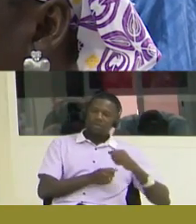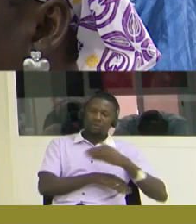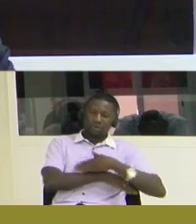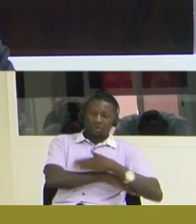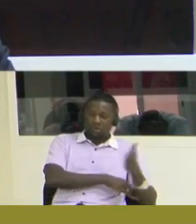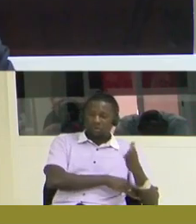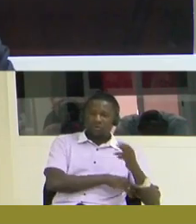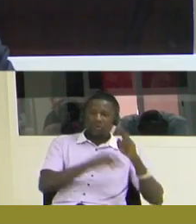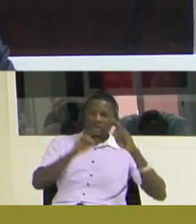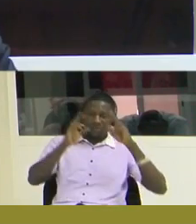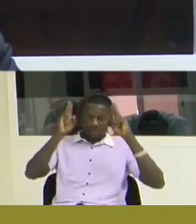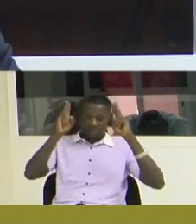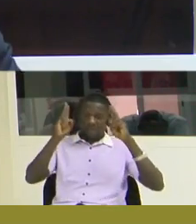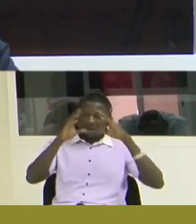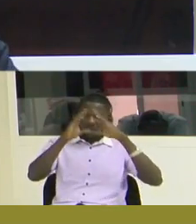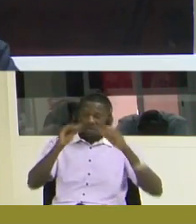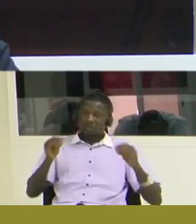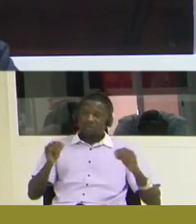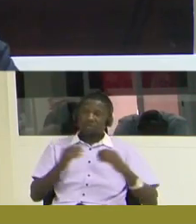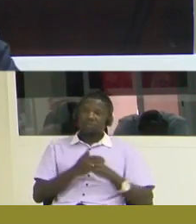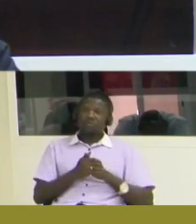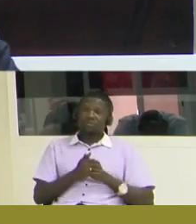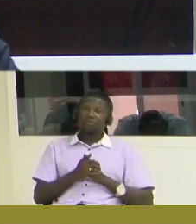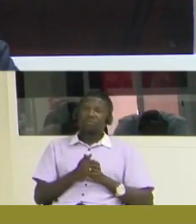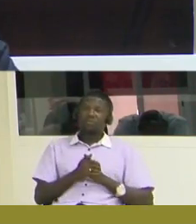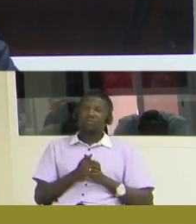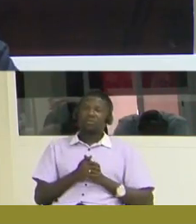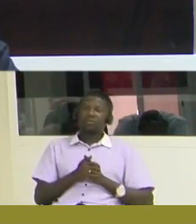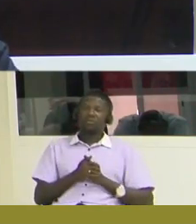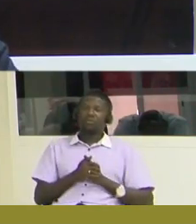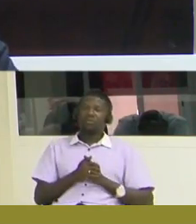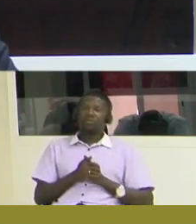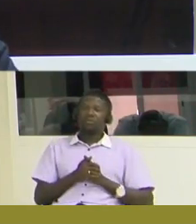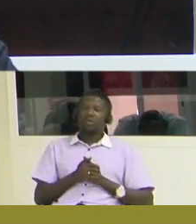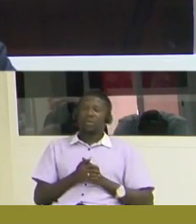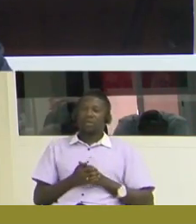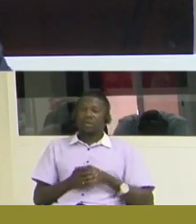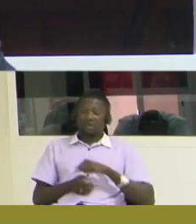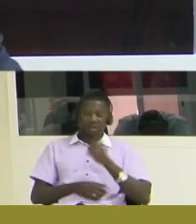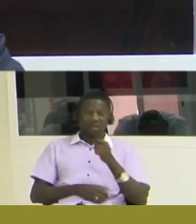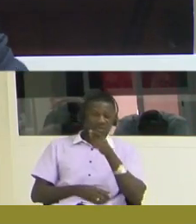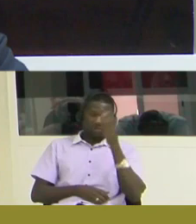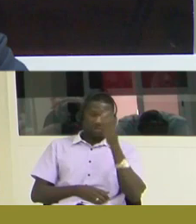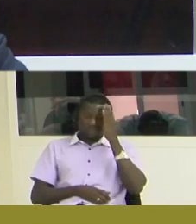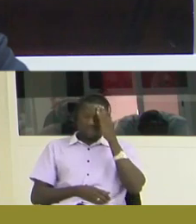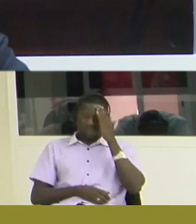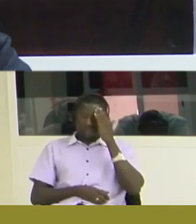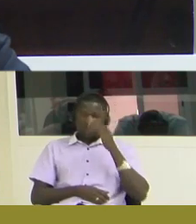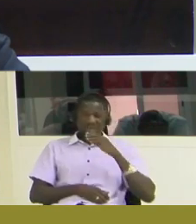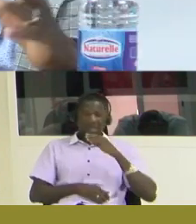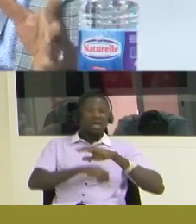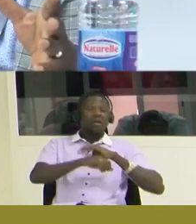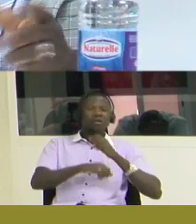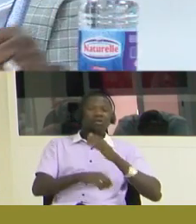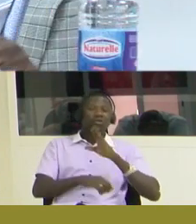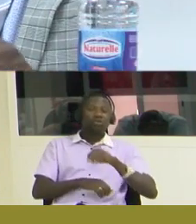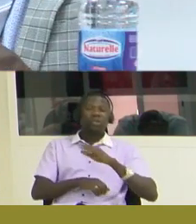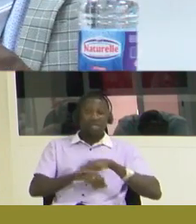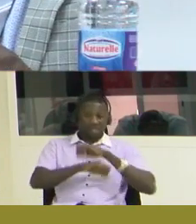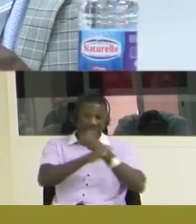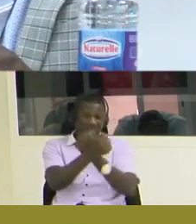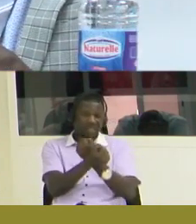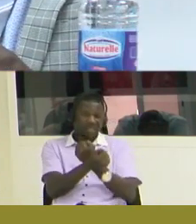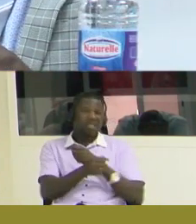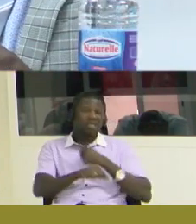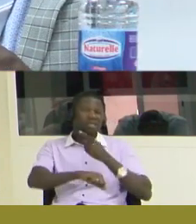Jamie's office would not have and you think that staging an arrest at that time was the answer